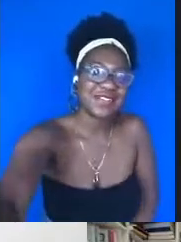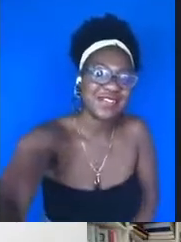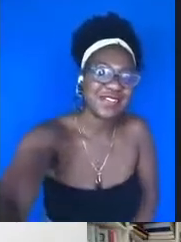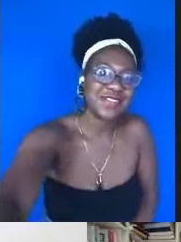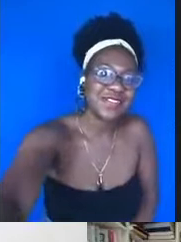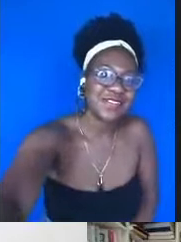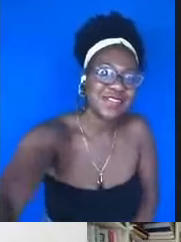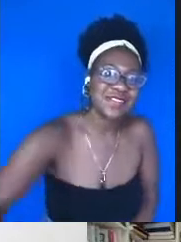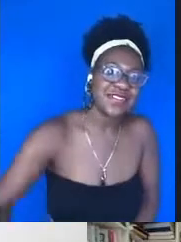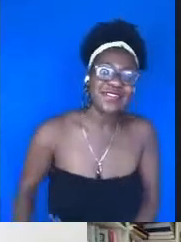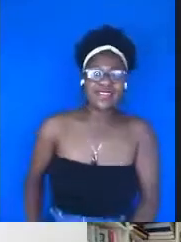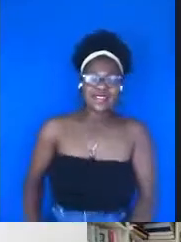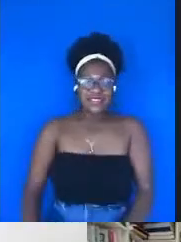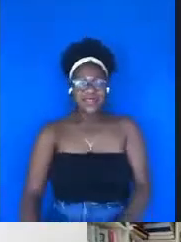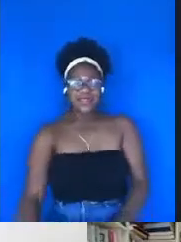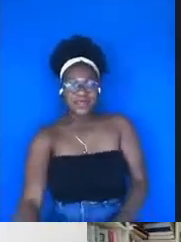Yeah.